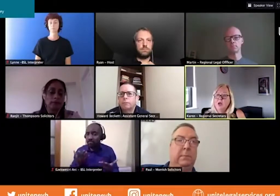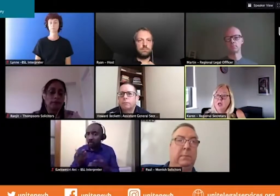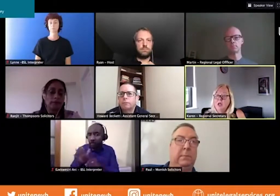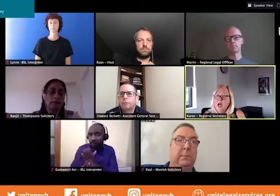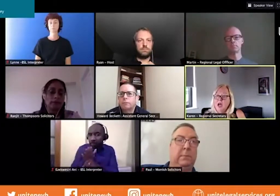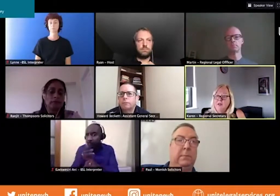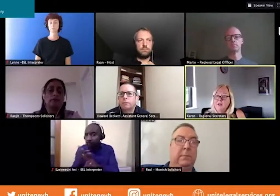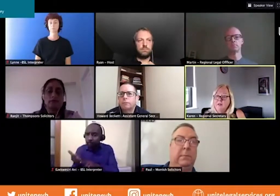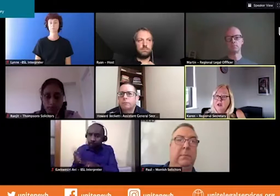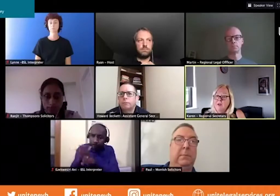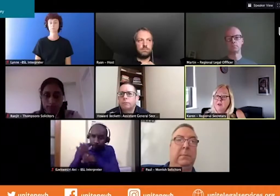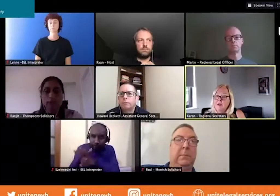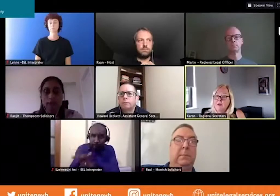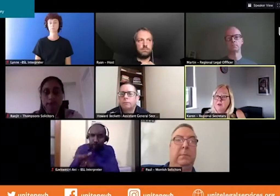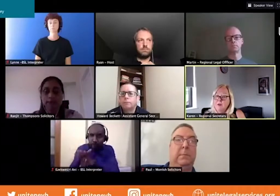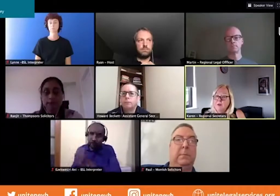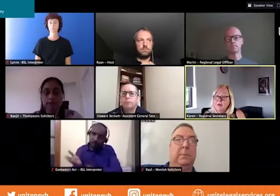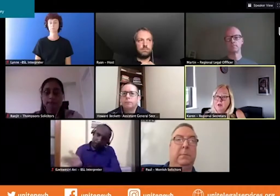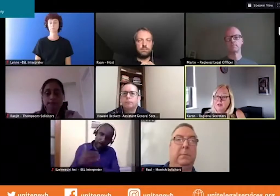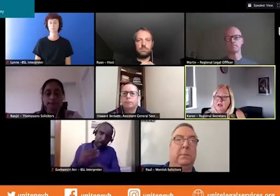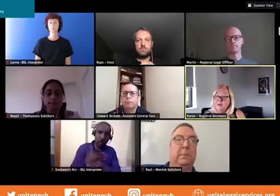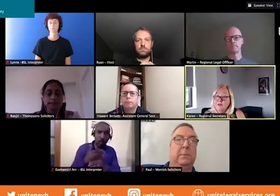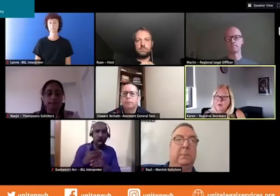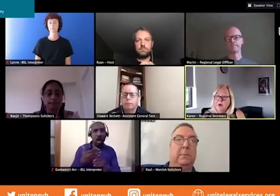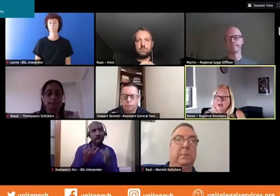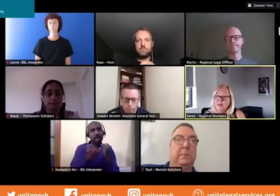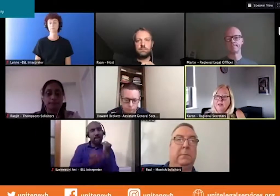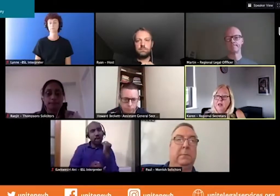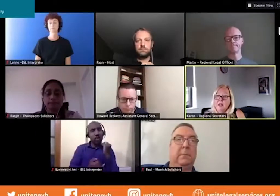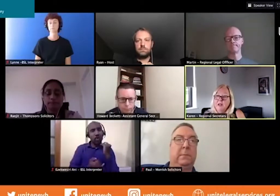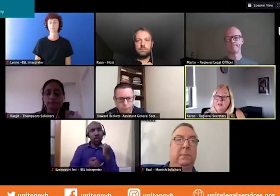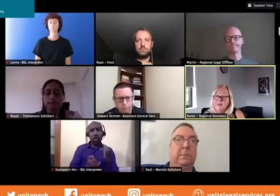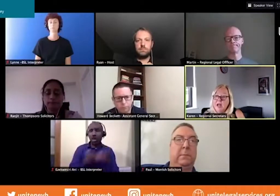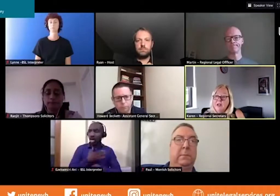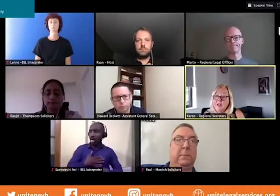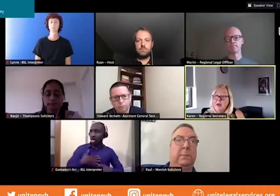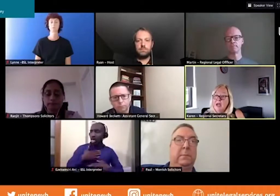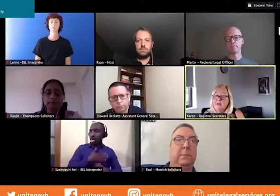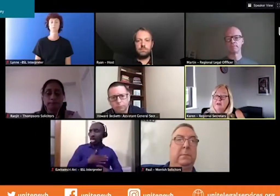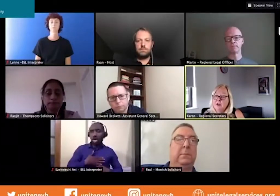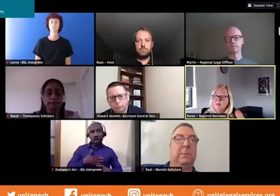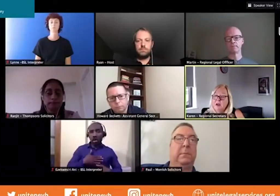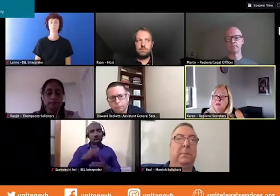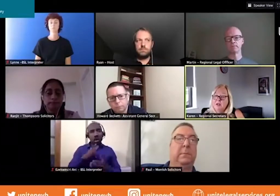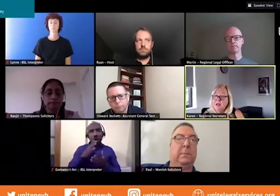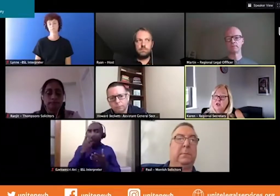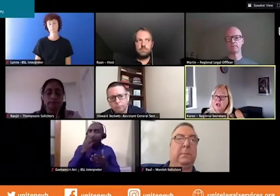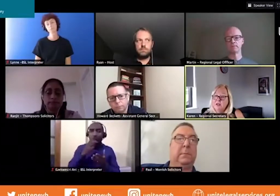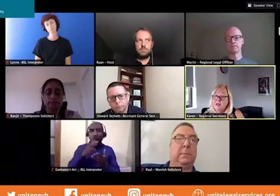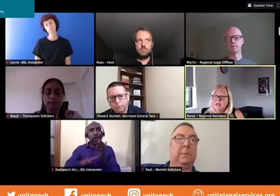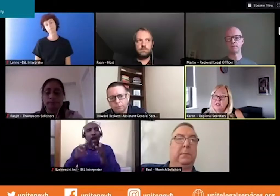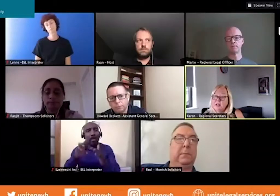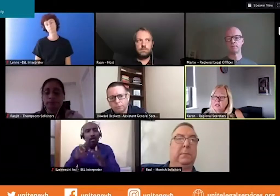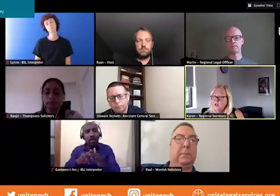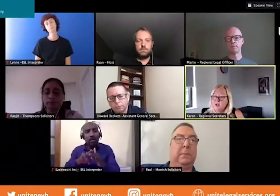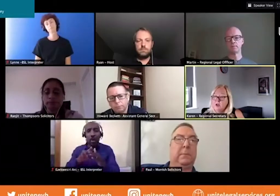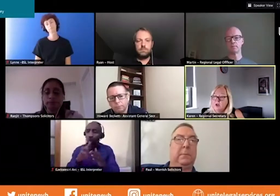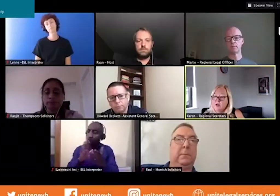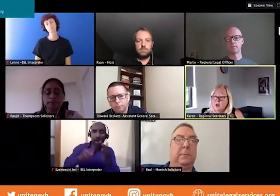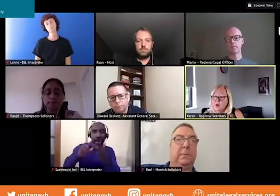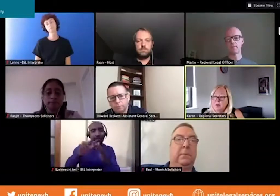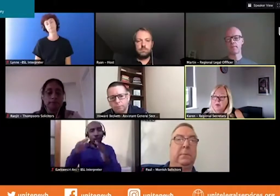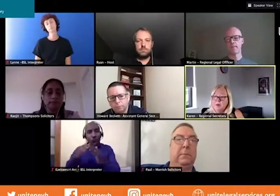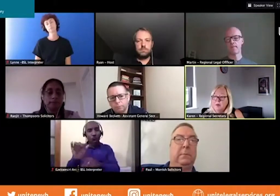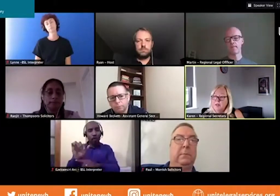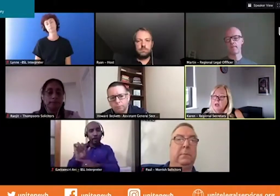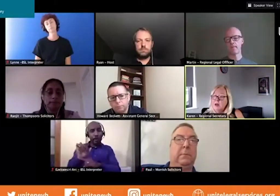work and feel very, very vulnerable because they have no one else. If they've got elderly parents or parents that are shielding, it does cause a lot